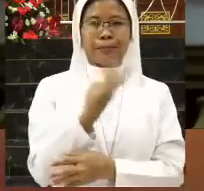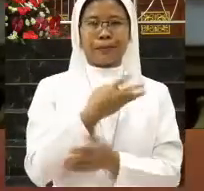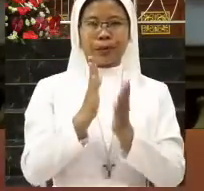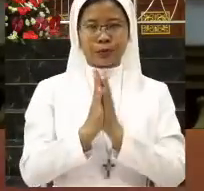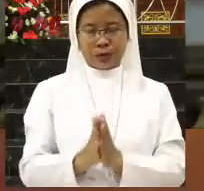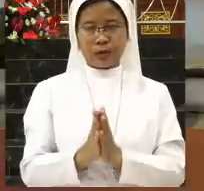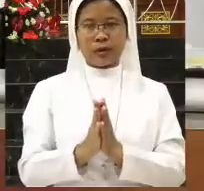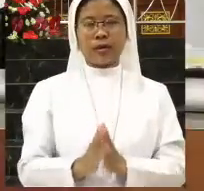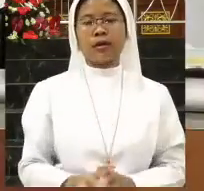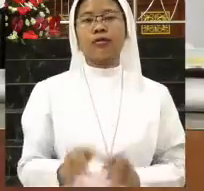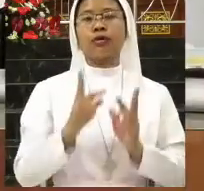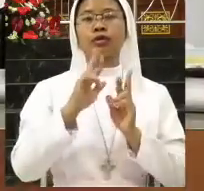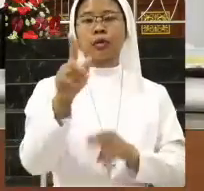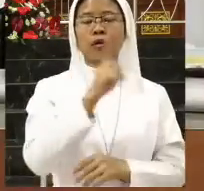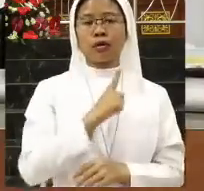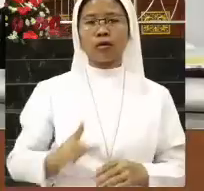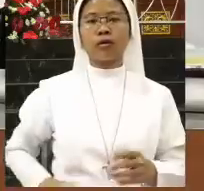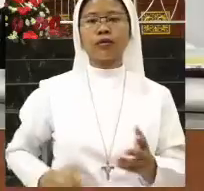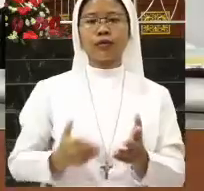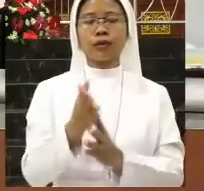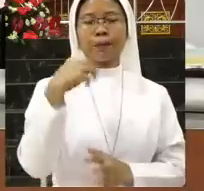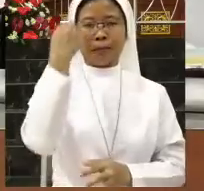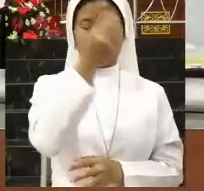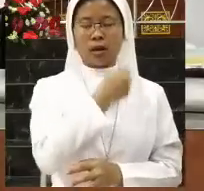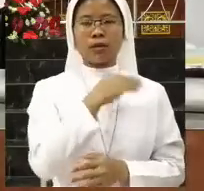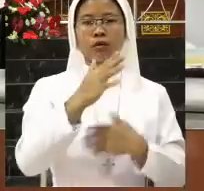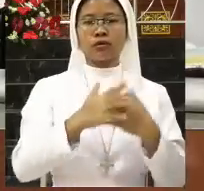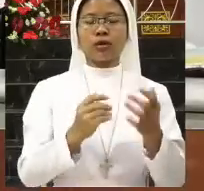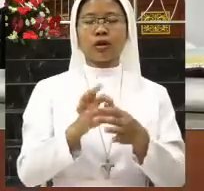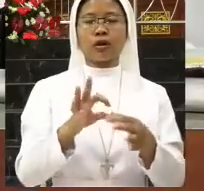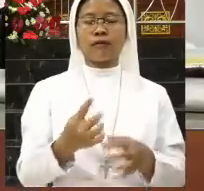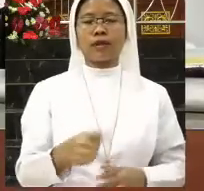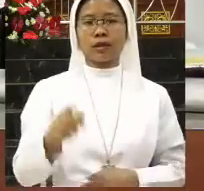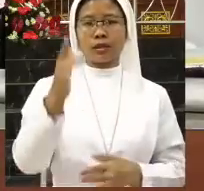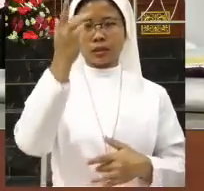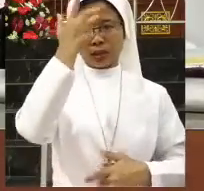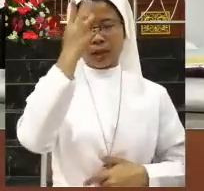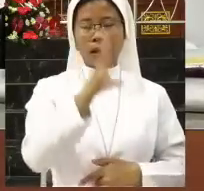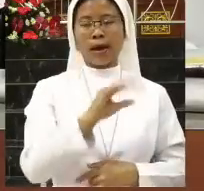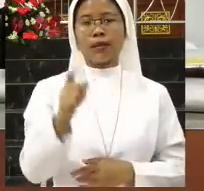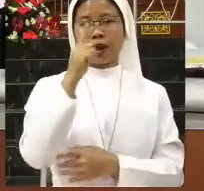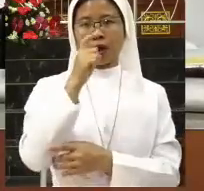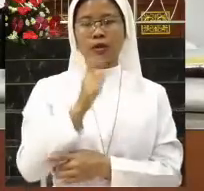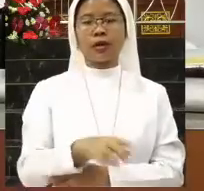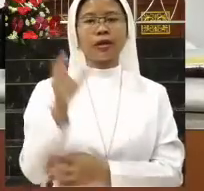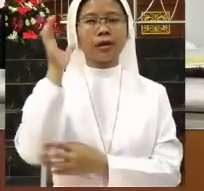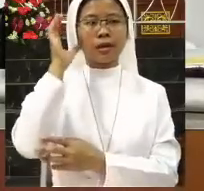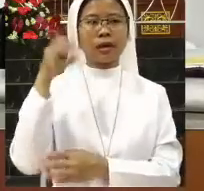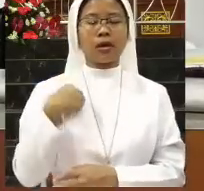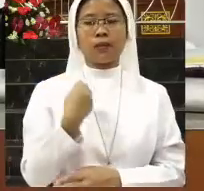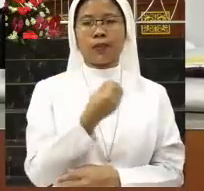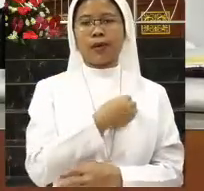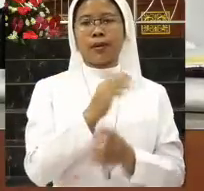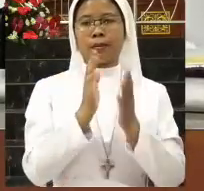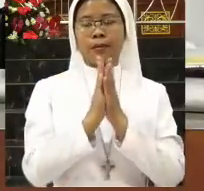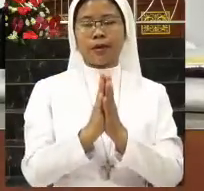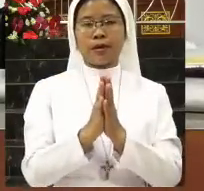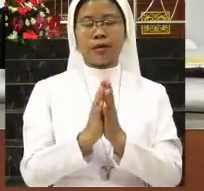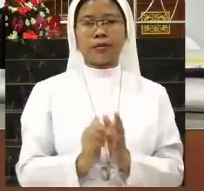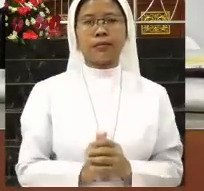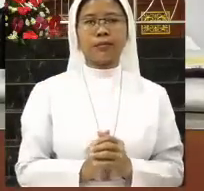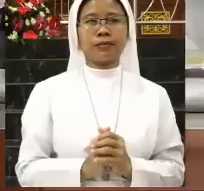pray. Lord, through Ina, the consoler of the sick and the elderly, hear our